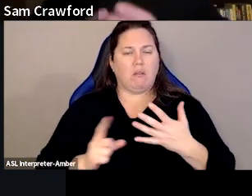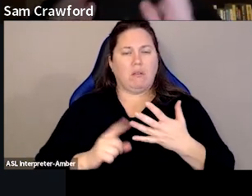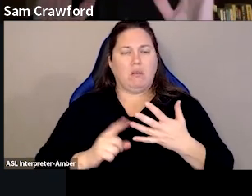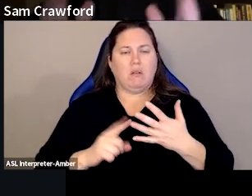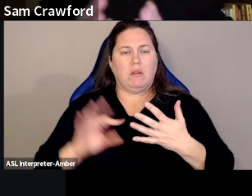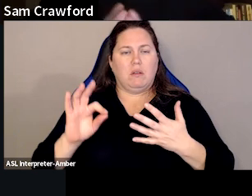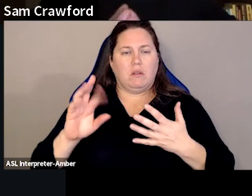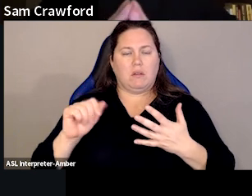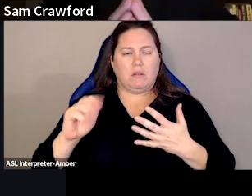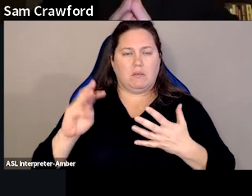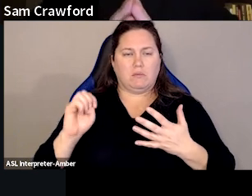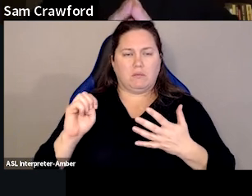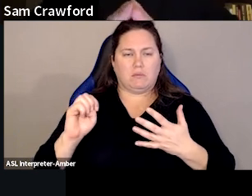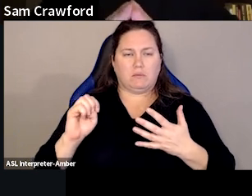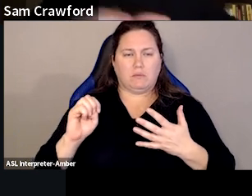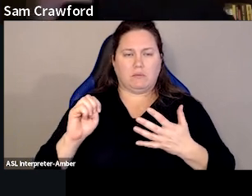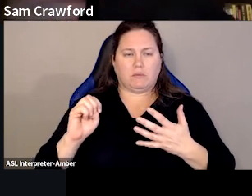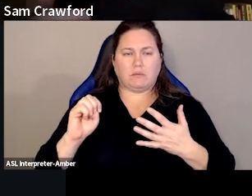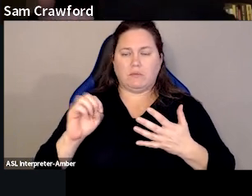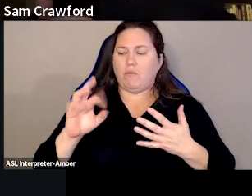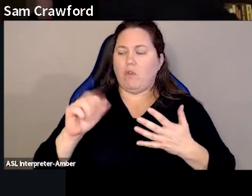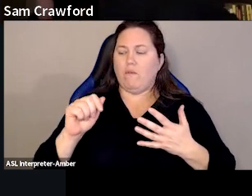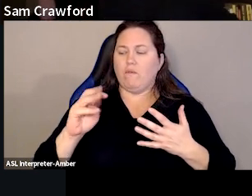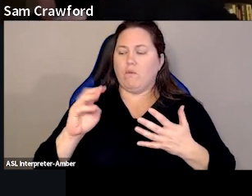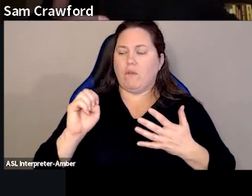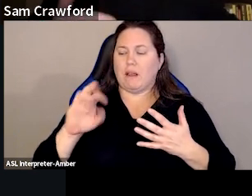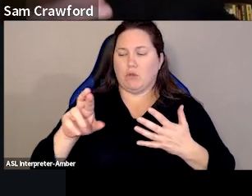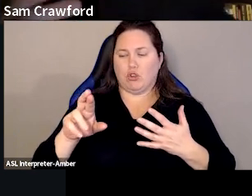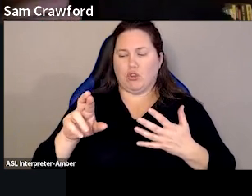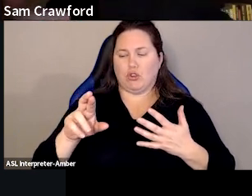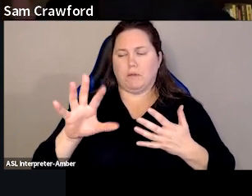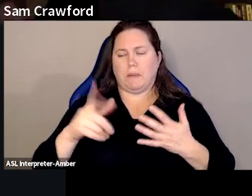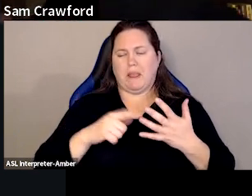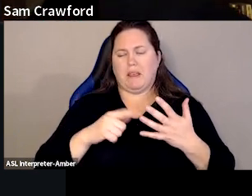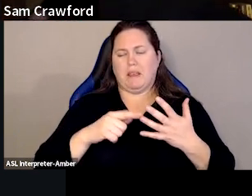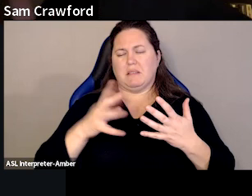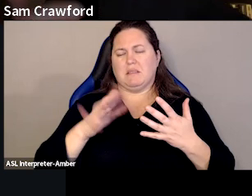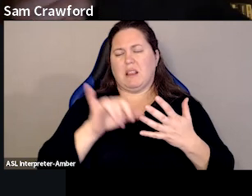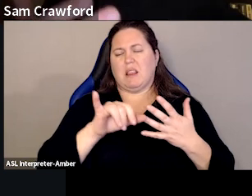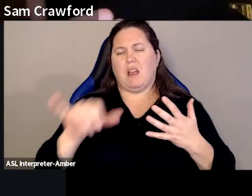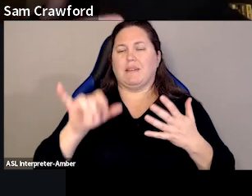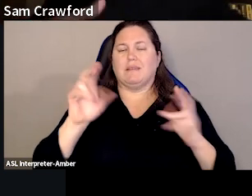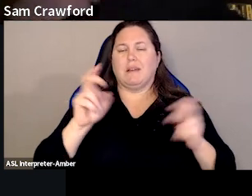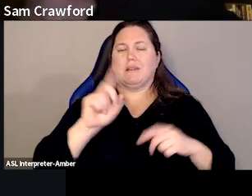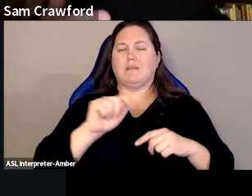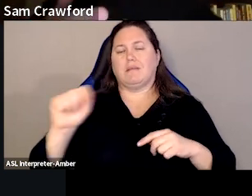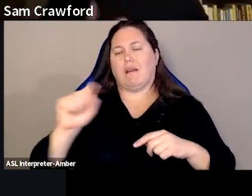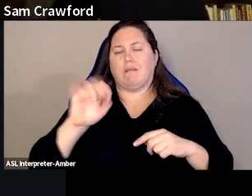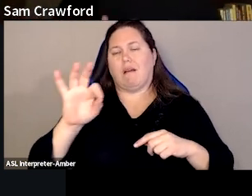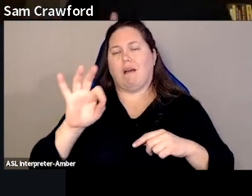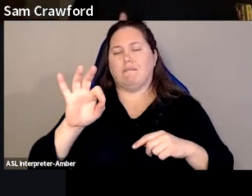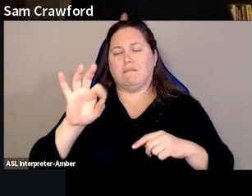So I view Framer a little bit like the TikTok of web builders. It's super quick, it's